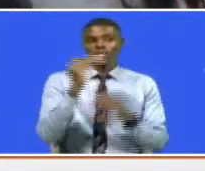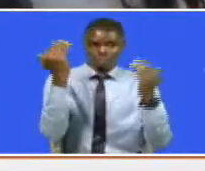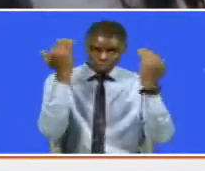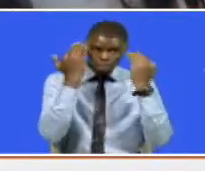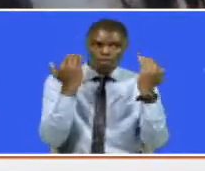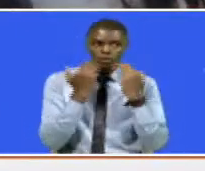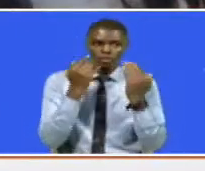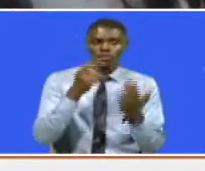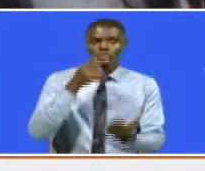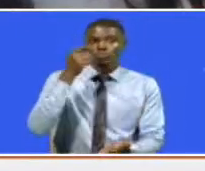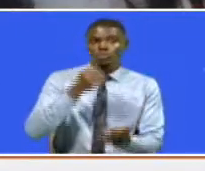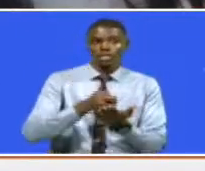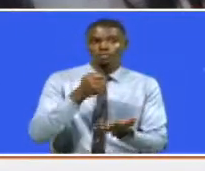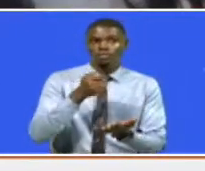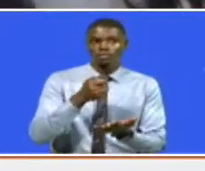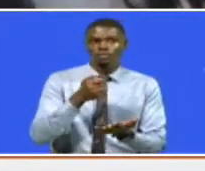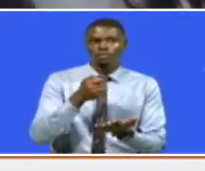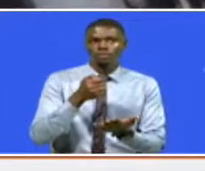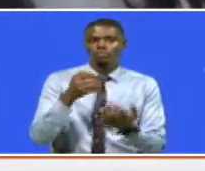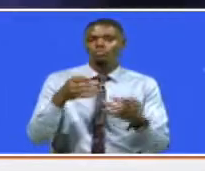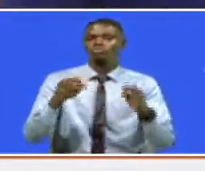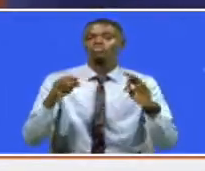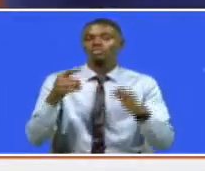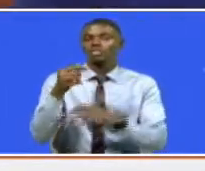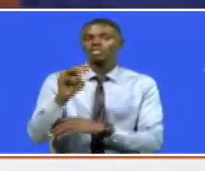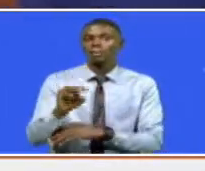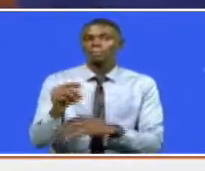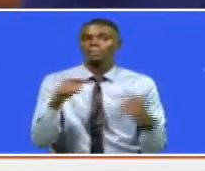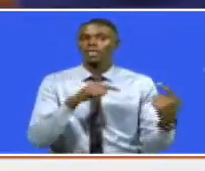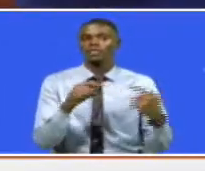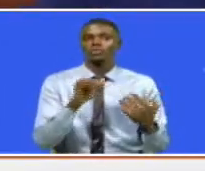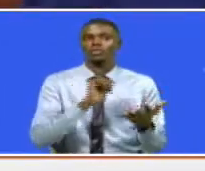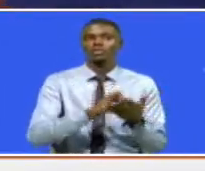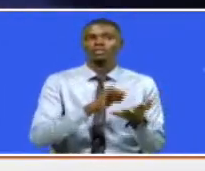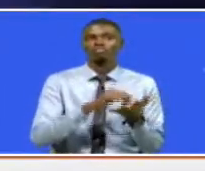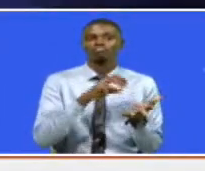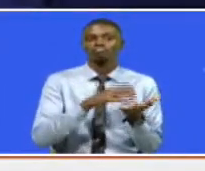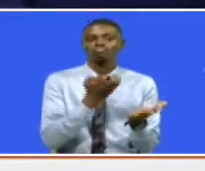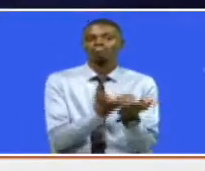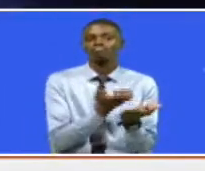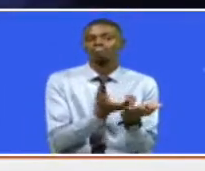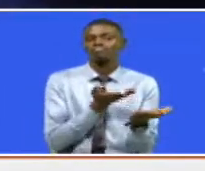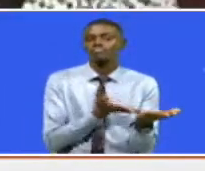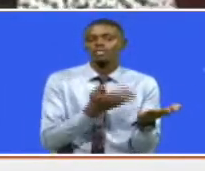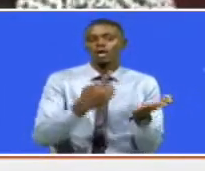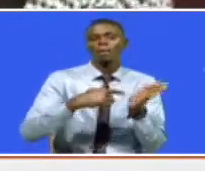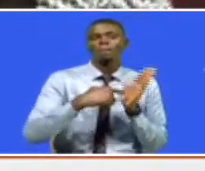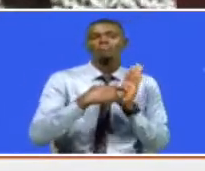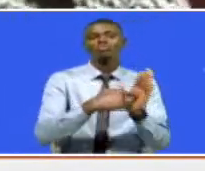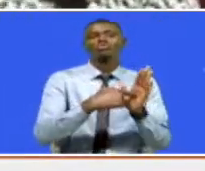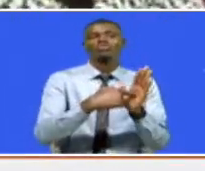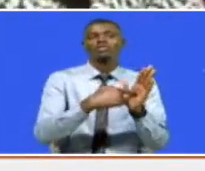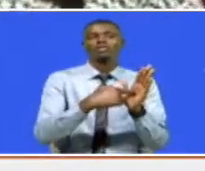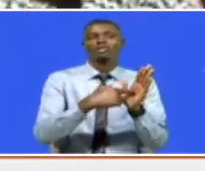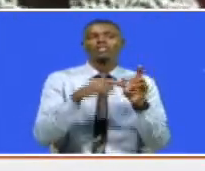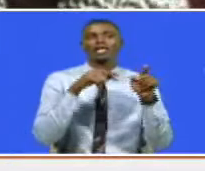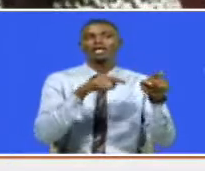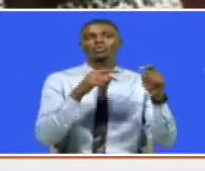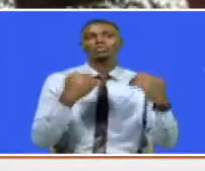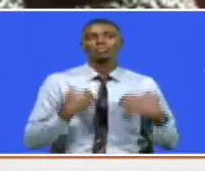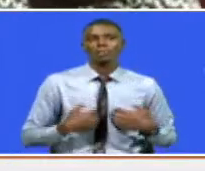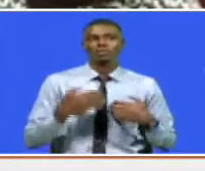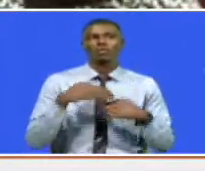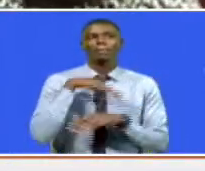to judge to set them free, arguing that circumstantial evidence does not prove the accused persons